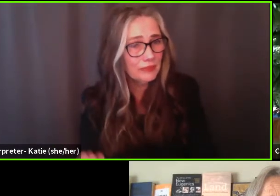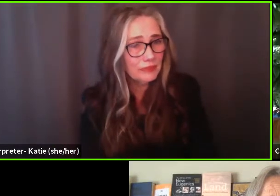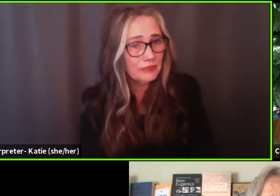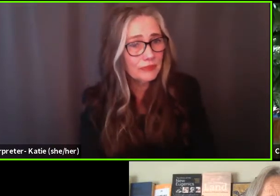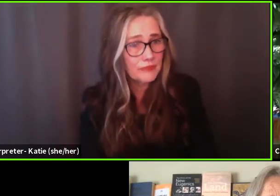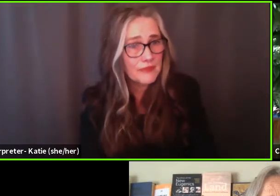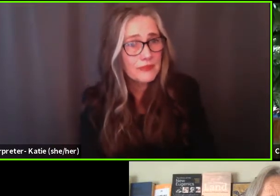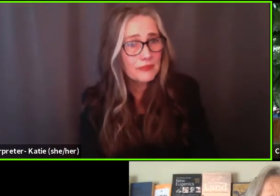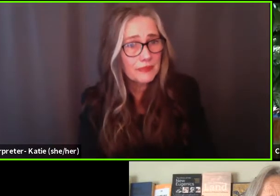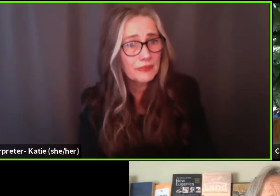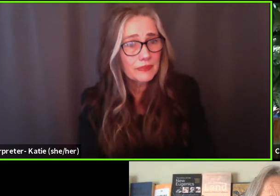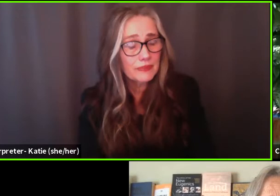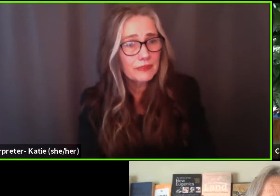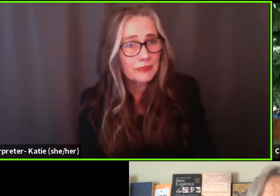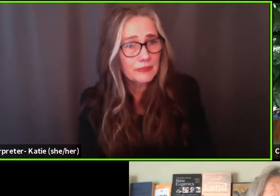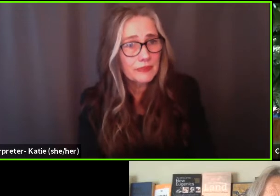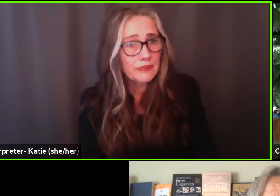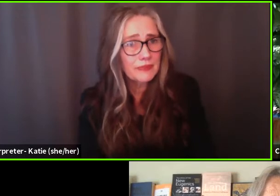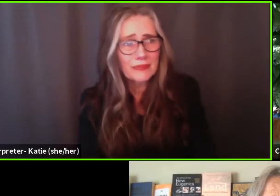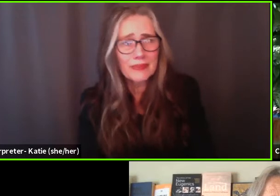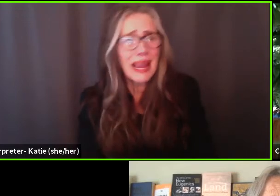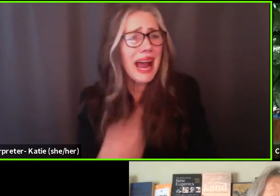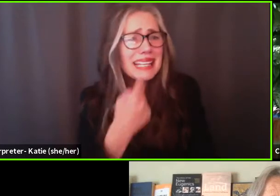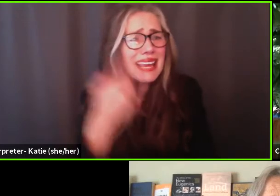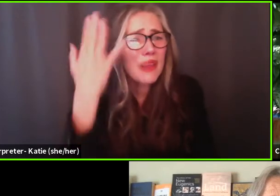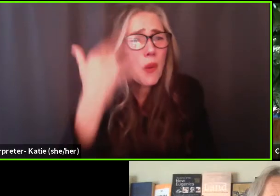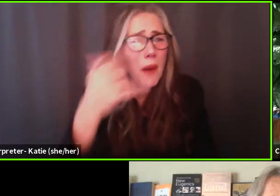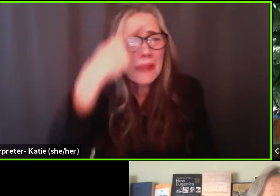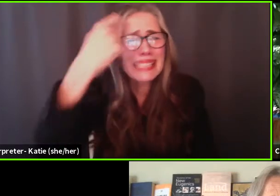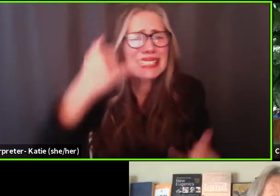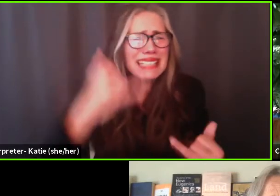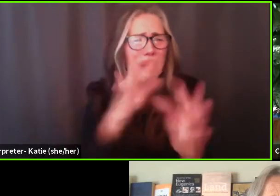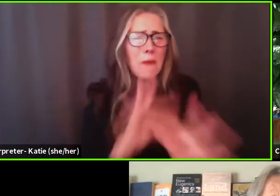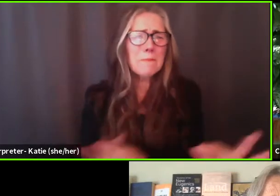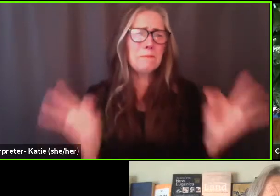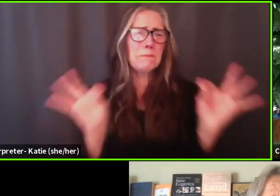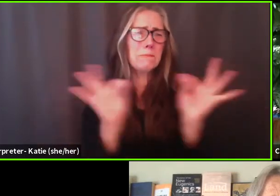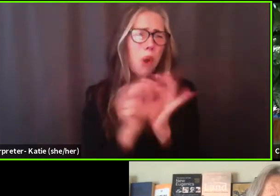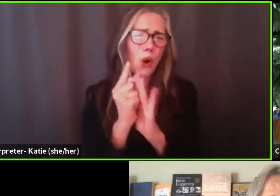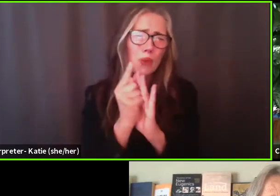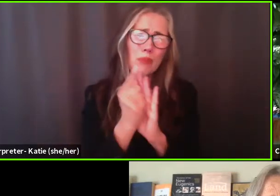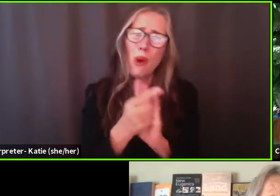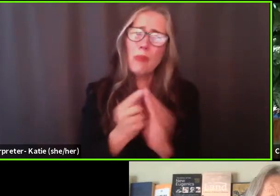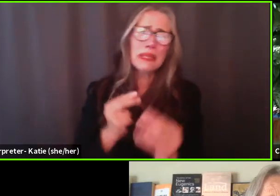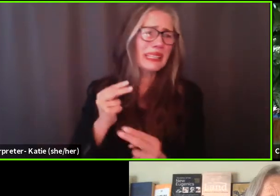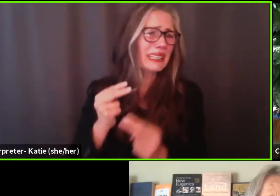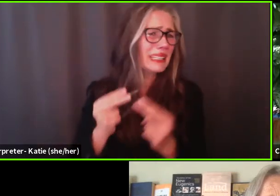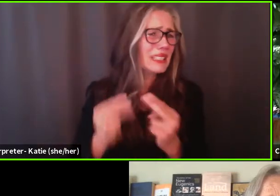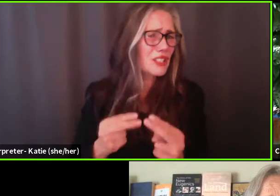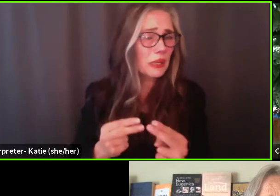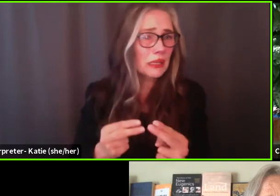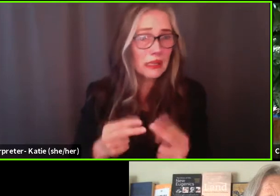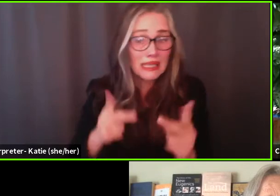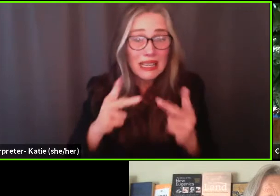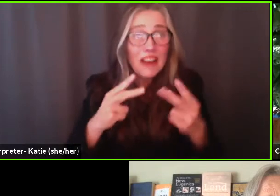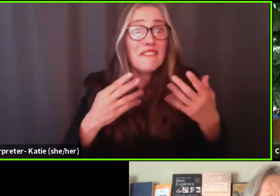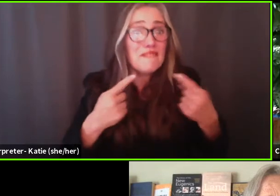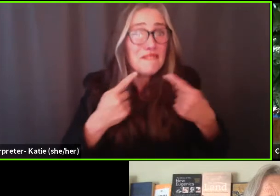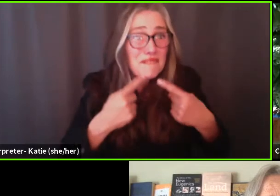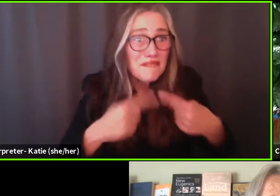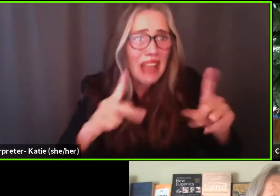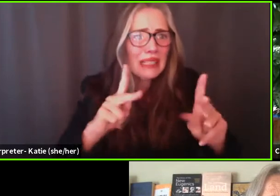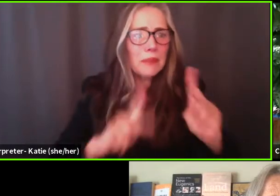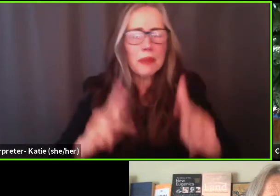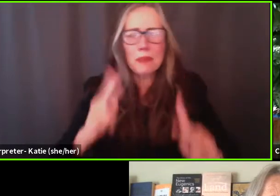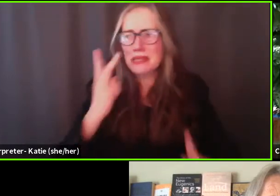we are at this pivotal moment in history where finally in the united states people are looking at the need for racial